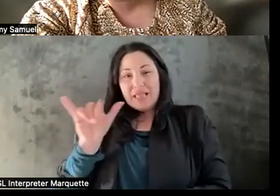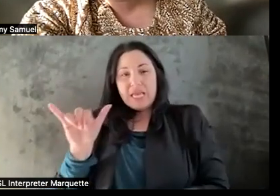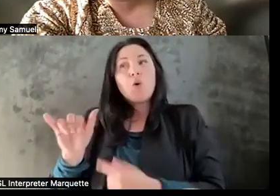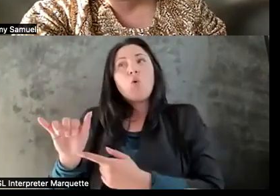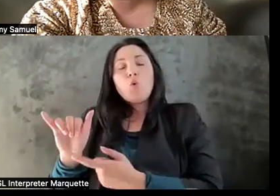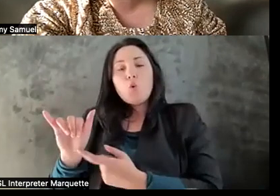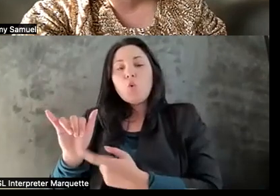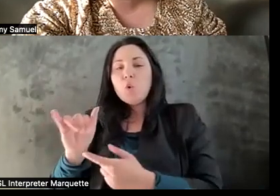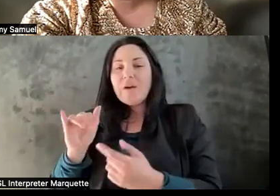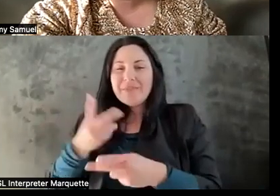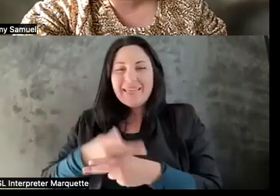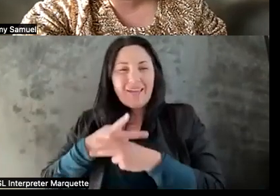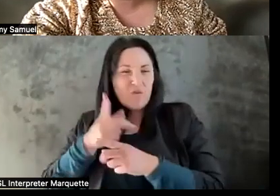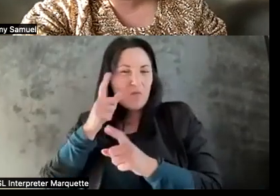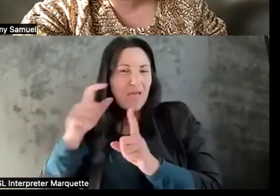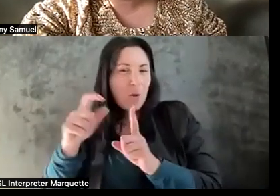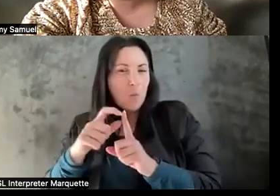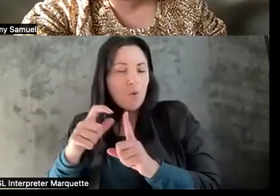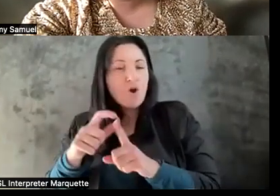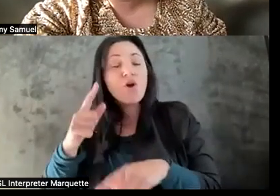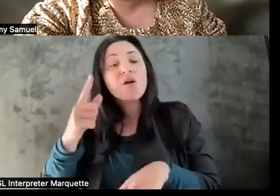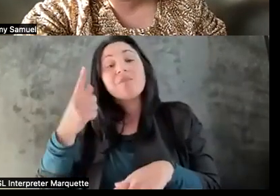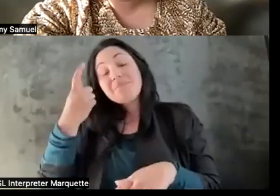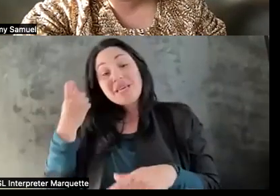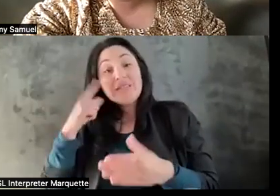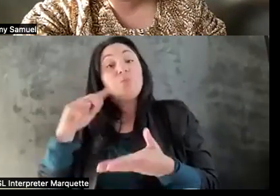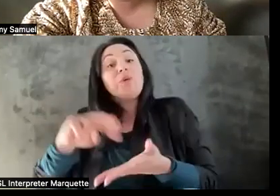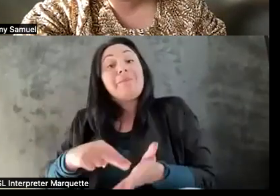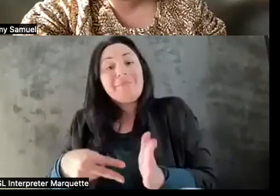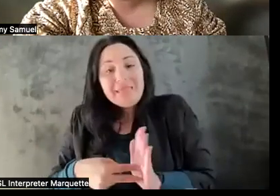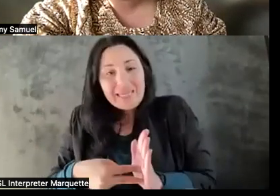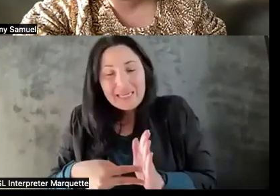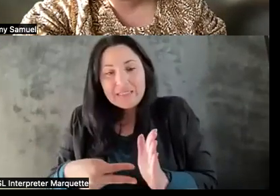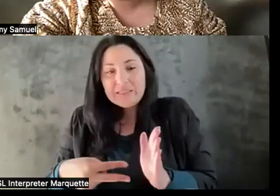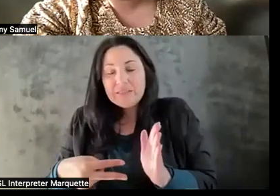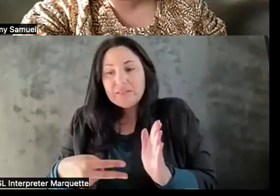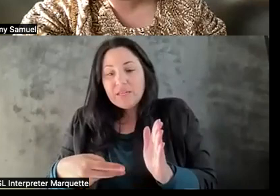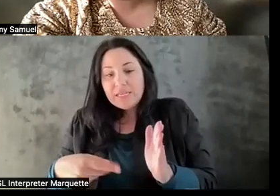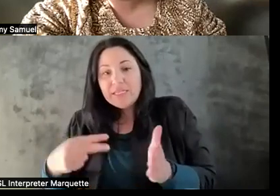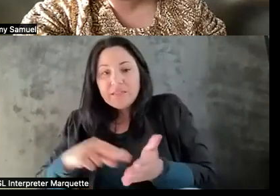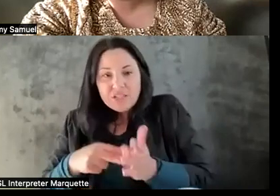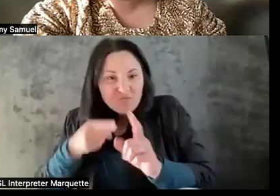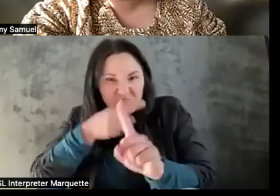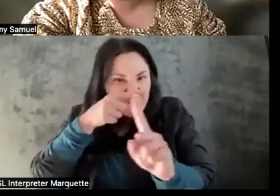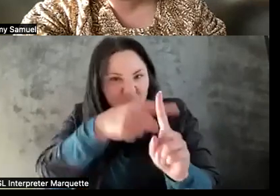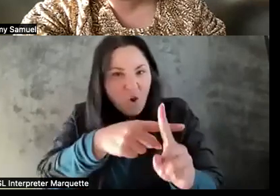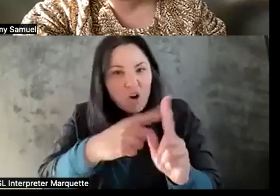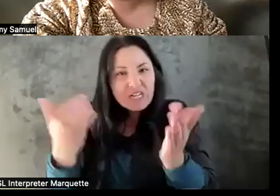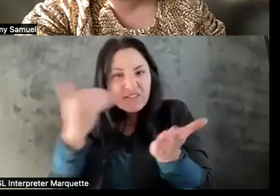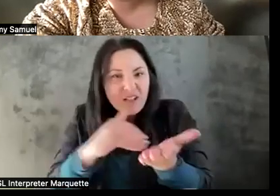is very, the definition is intentional, targeted,